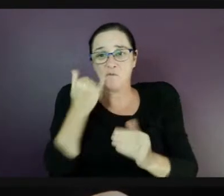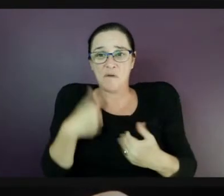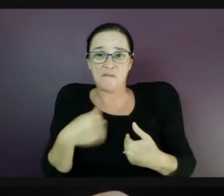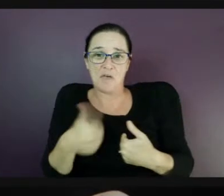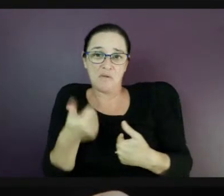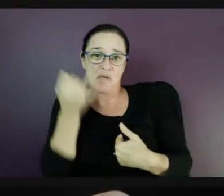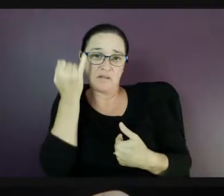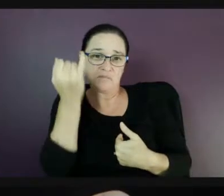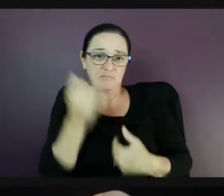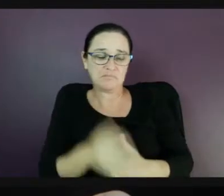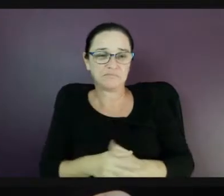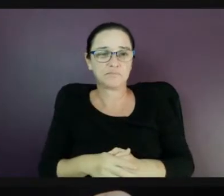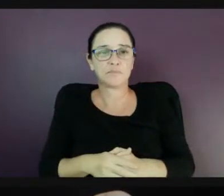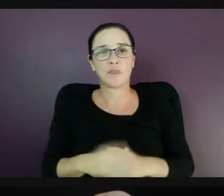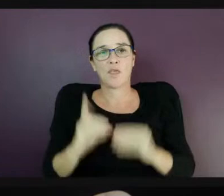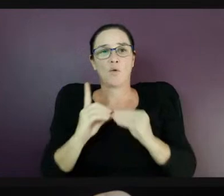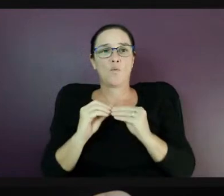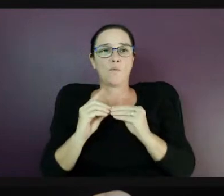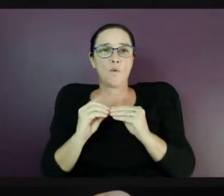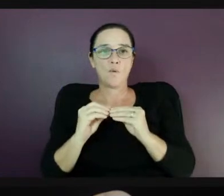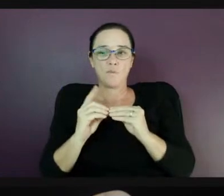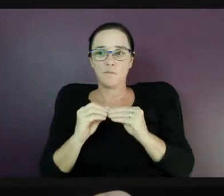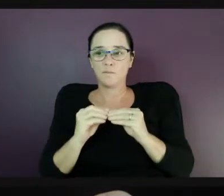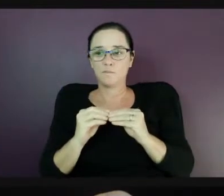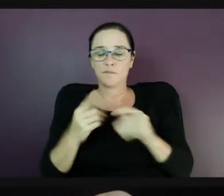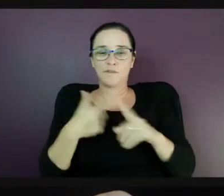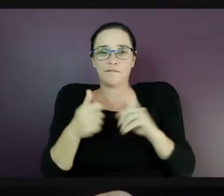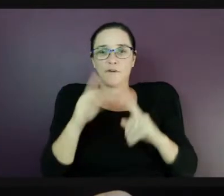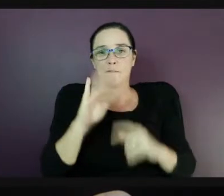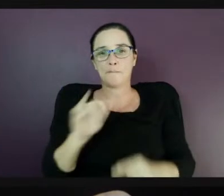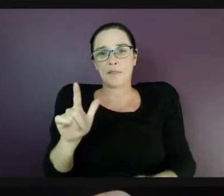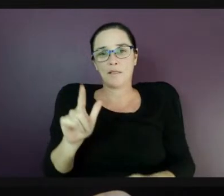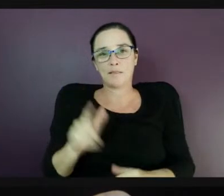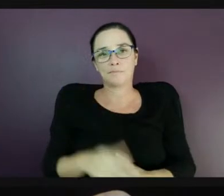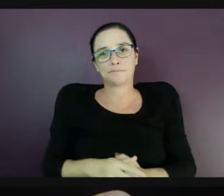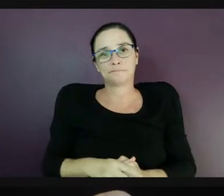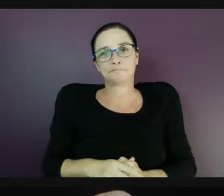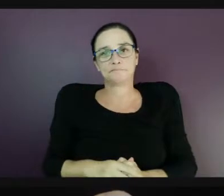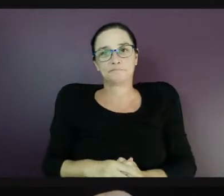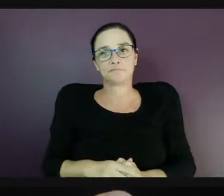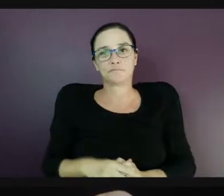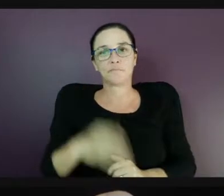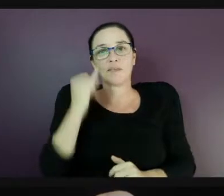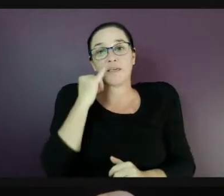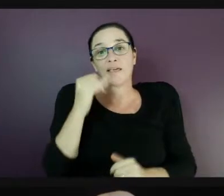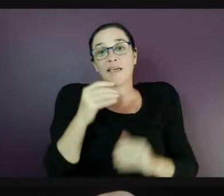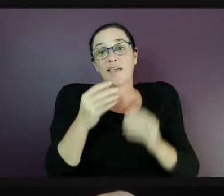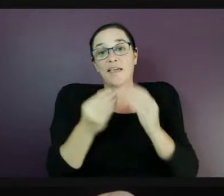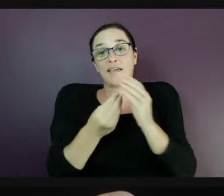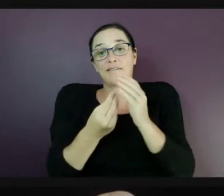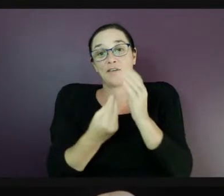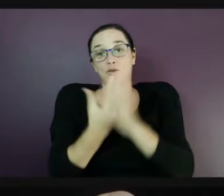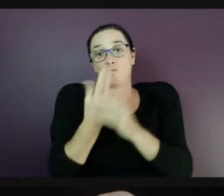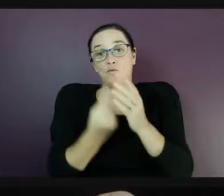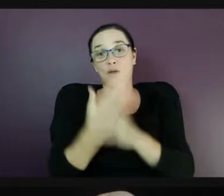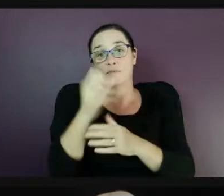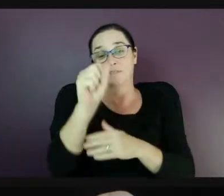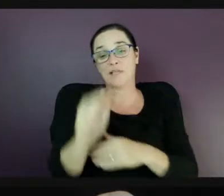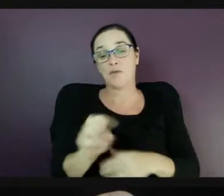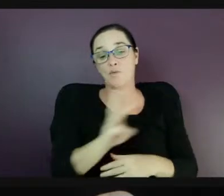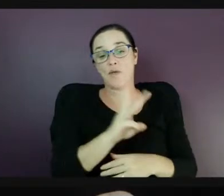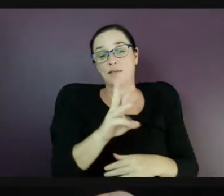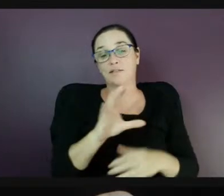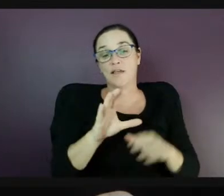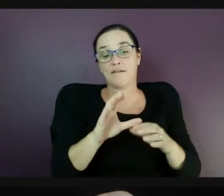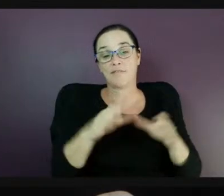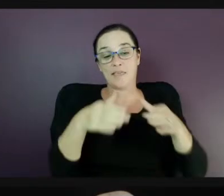right, let's do one more from Bill. He asked, if lava erupts in that area southwest of the Caldera, how quickly would it